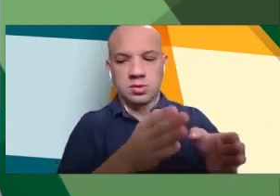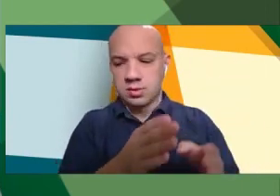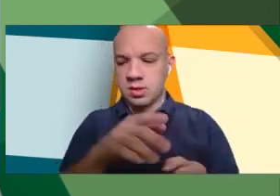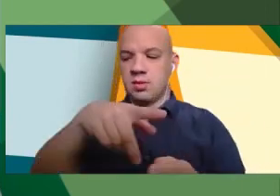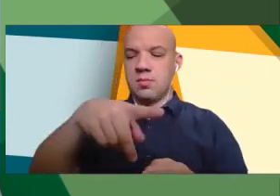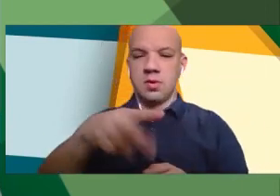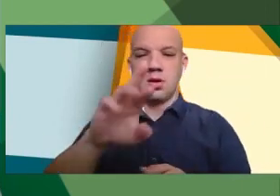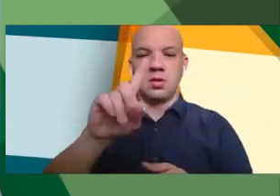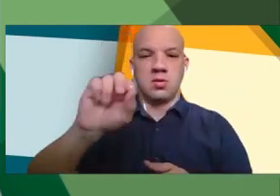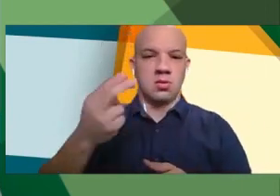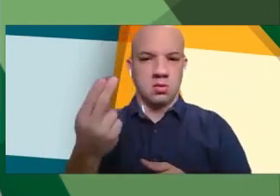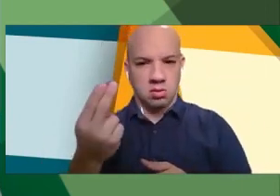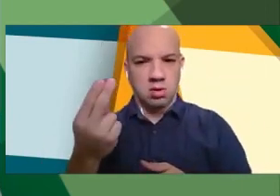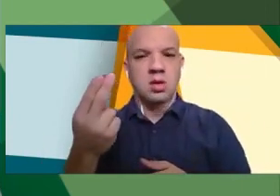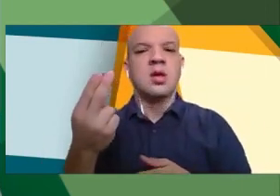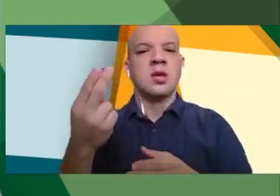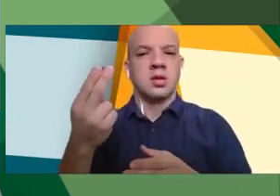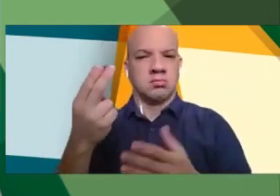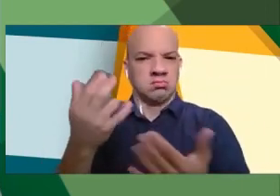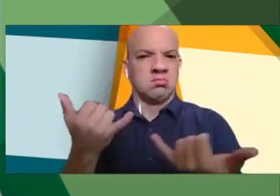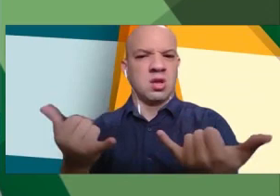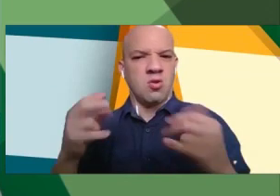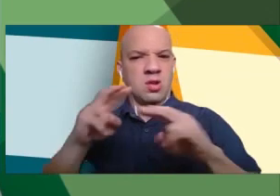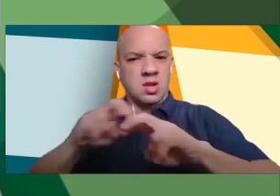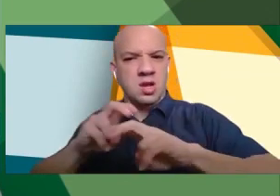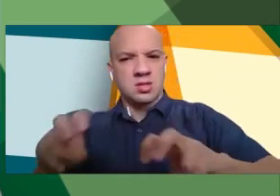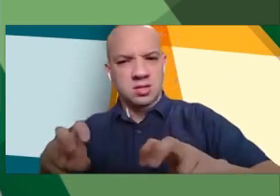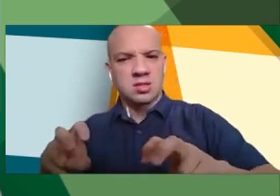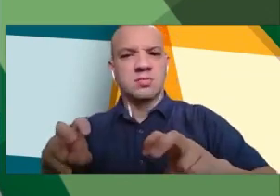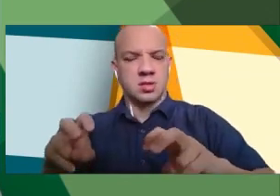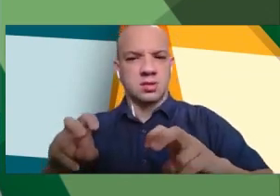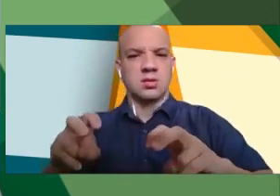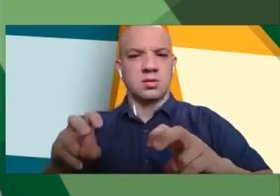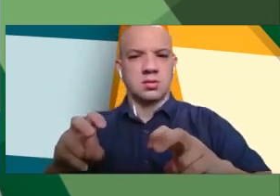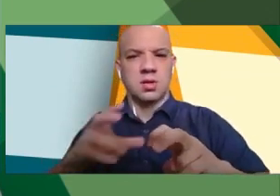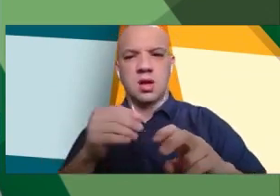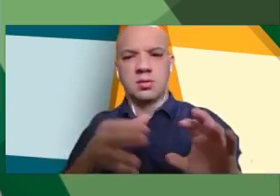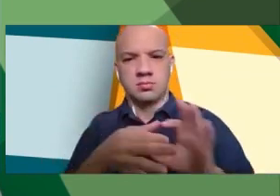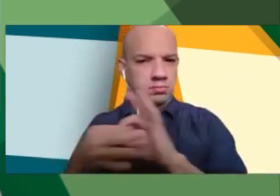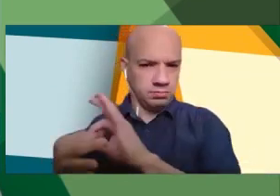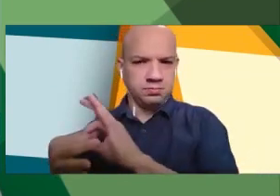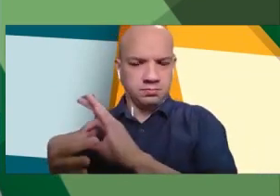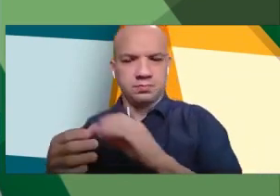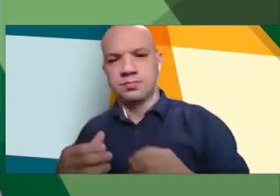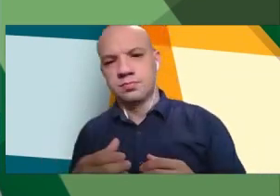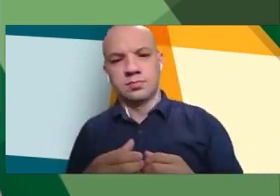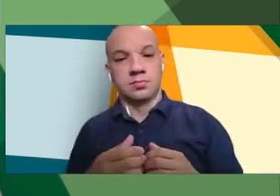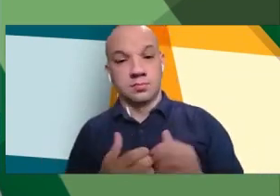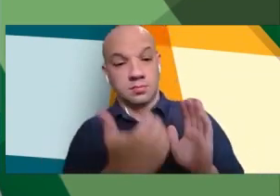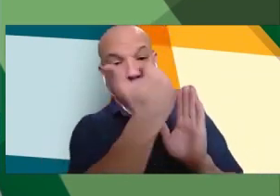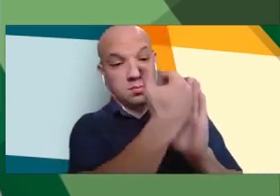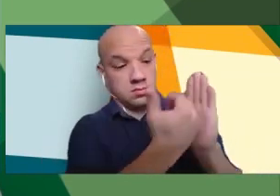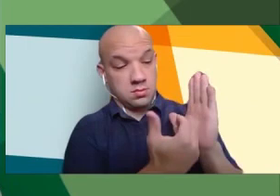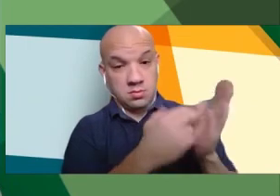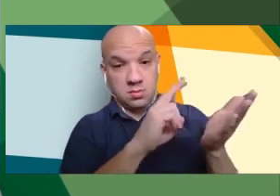the development of a current assessment, need analysis, and the corresponding strategic plan. The term of this contract